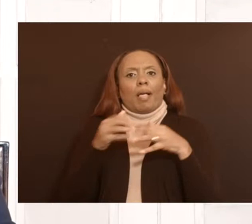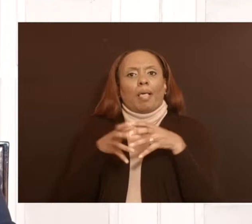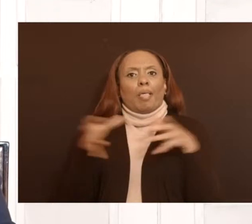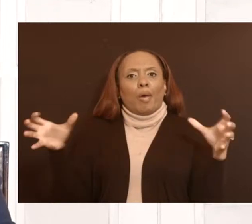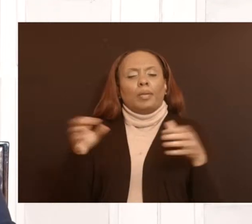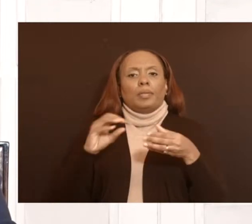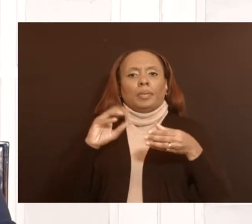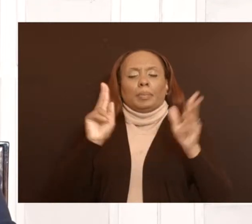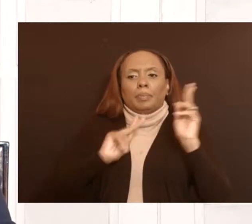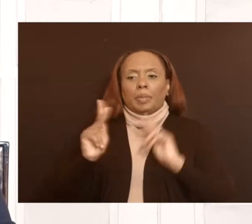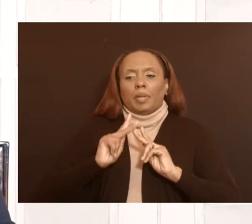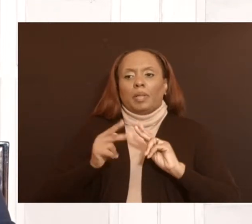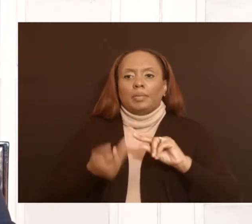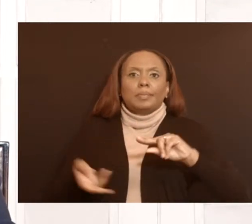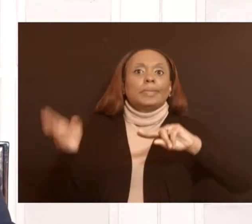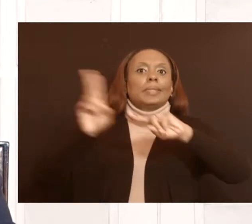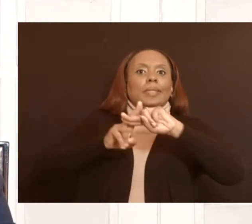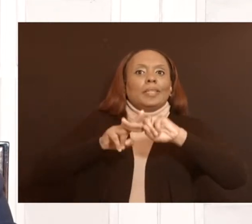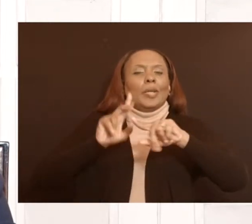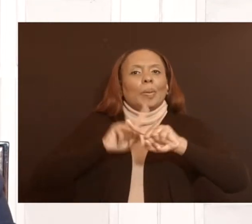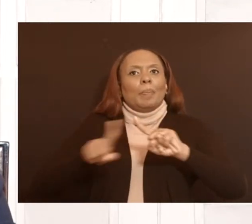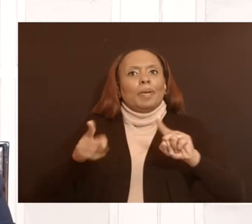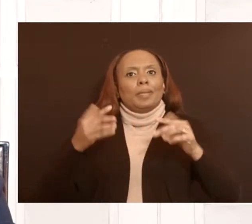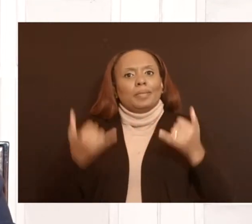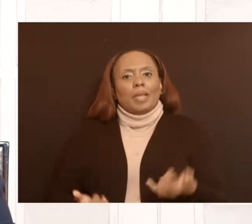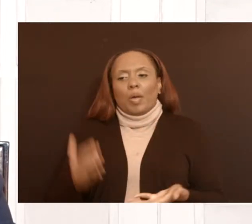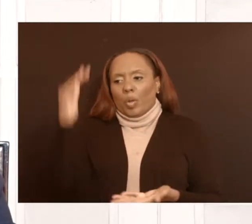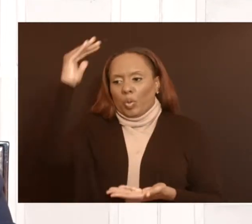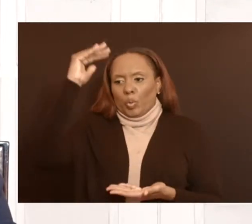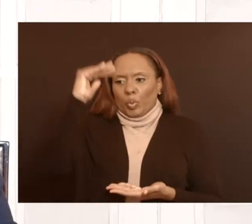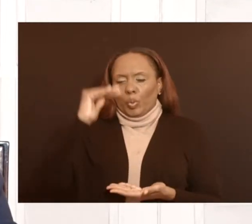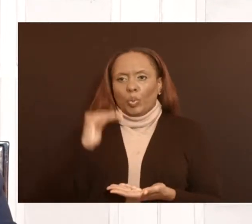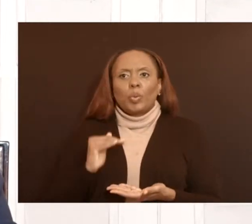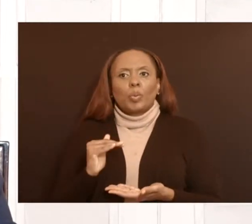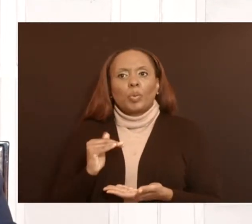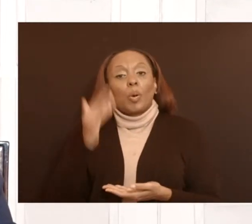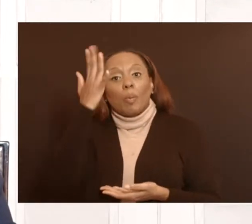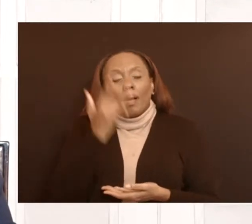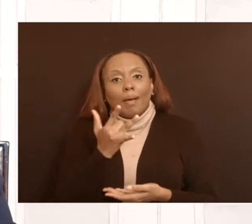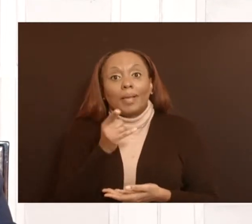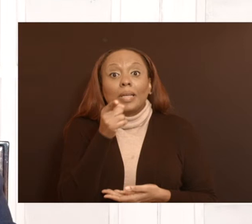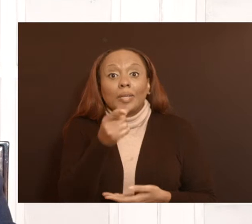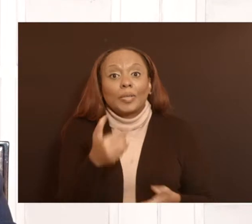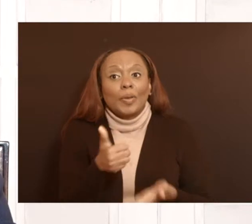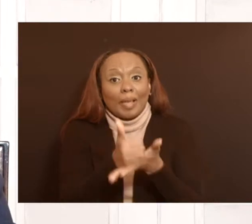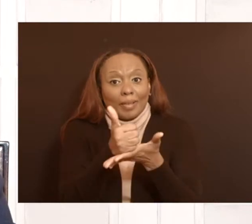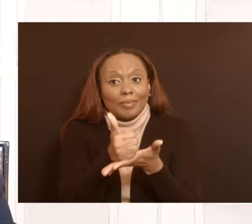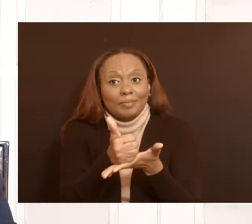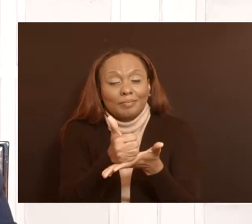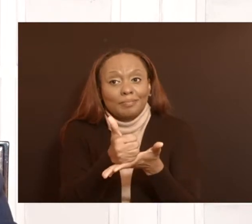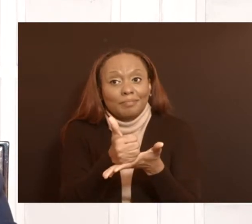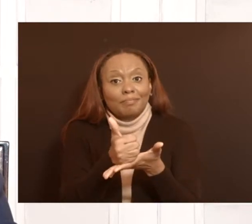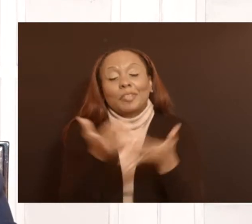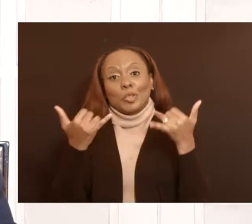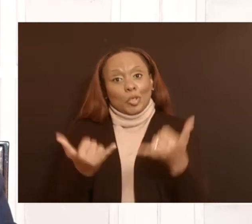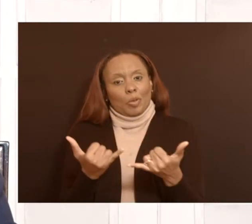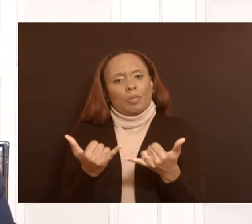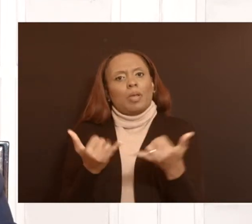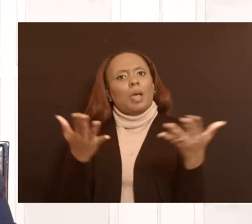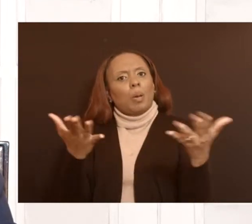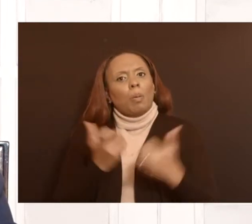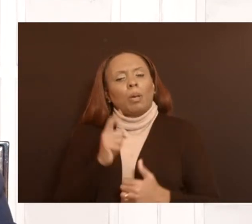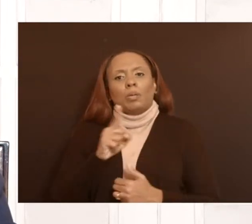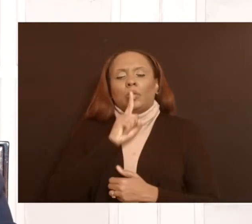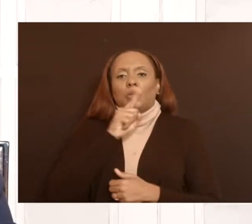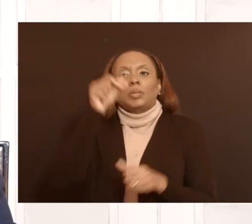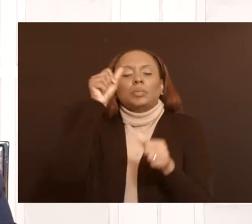no cases, right? And we have done that with your help. And I am calling upon the general public this evening to heed this particular call. If